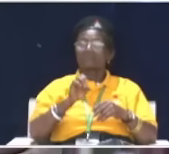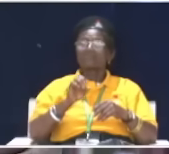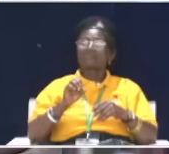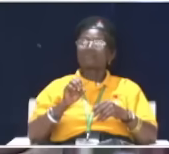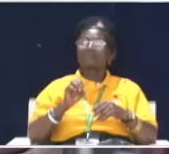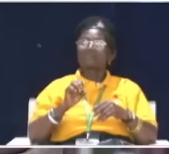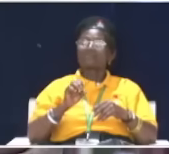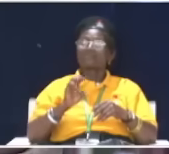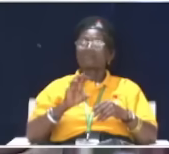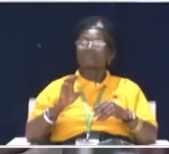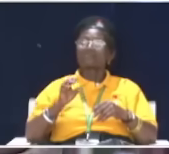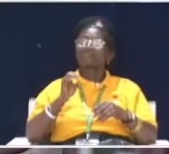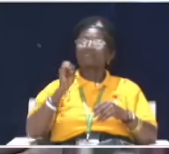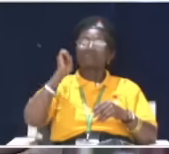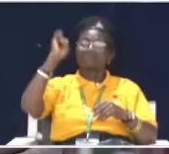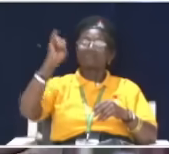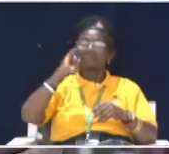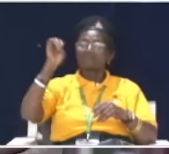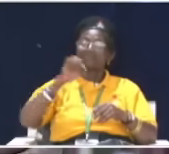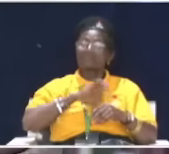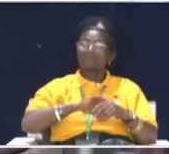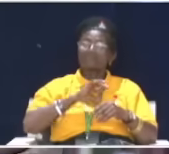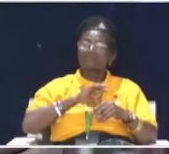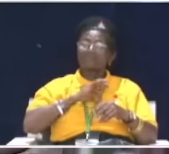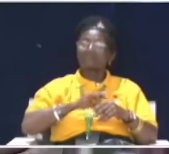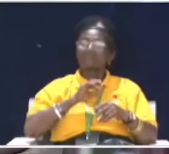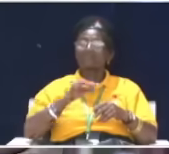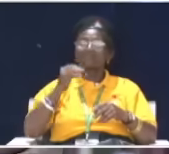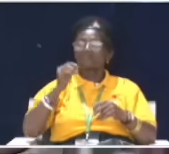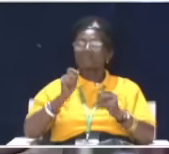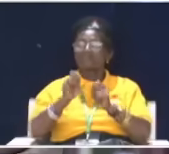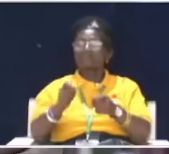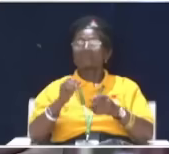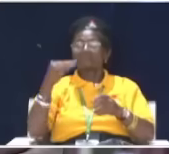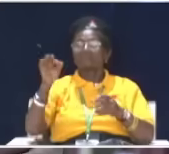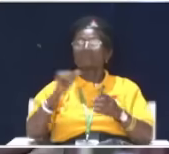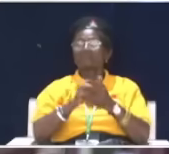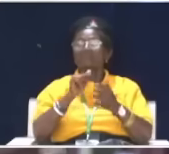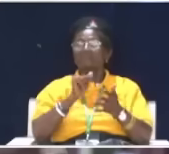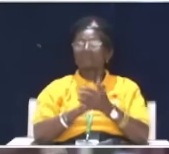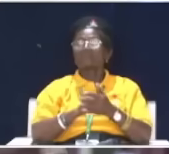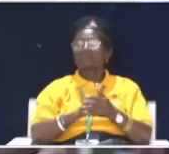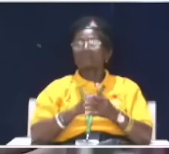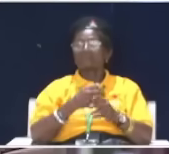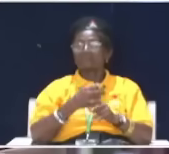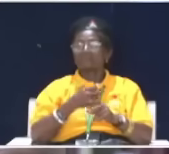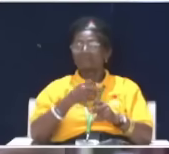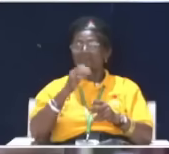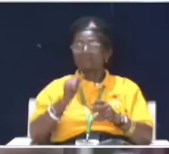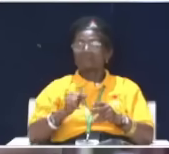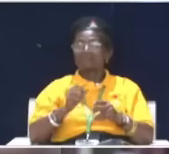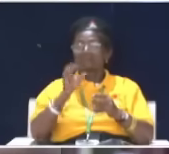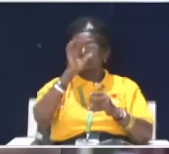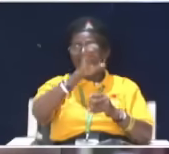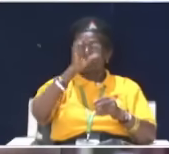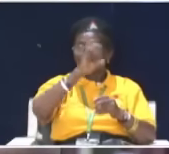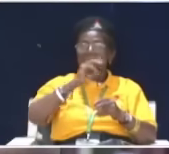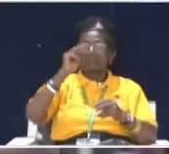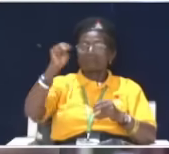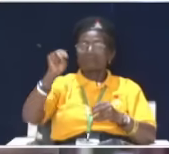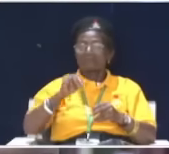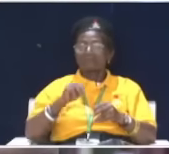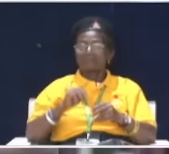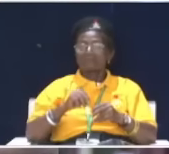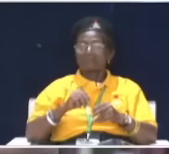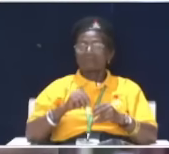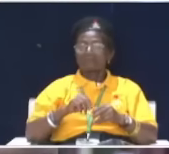ikefa, he is a rewarder of those who diligently seek him. O ni olusesan awon ti won fi ara bale wa.